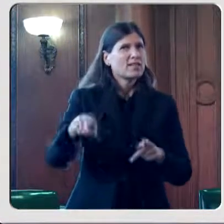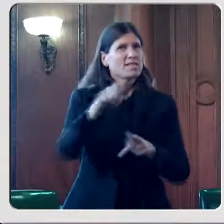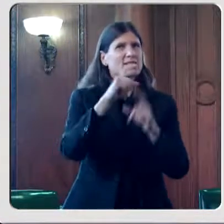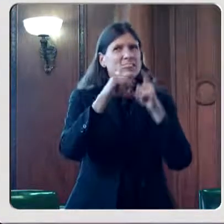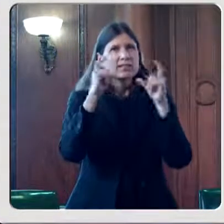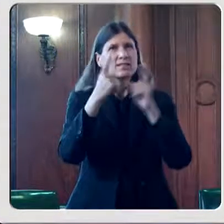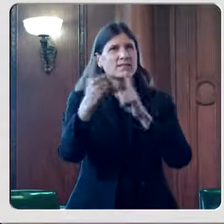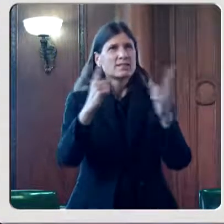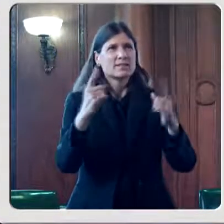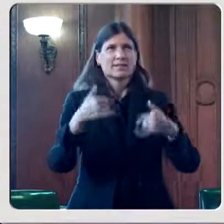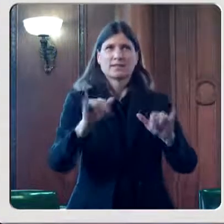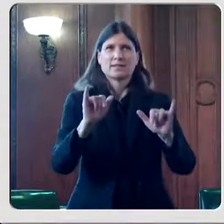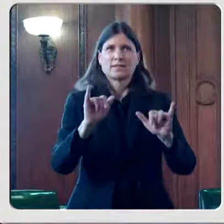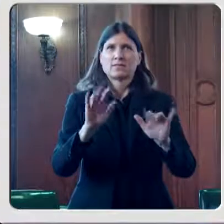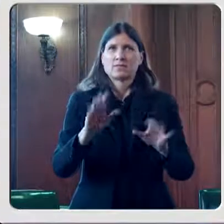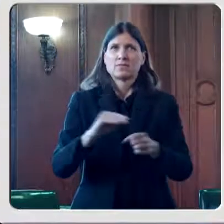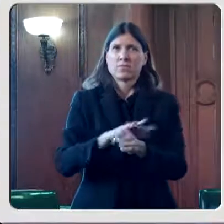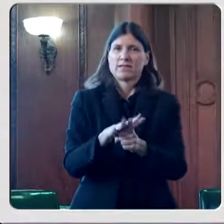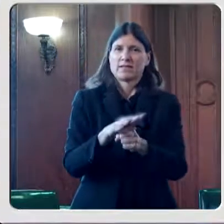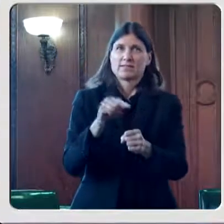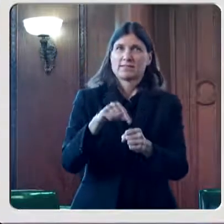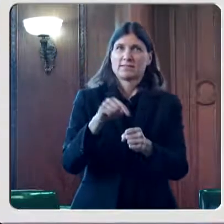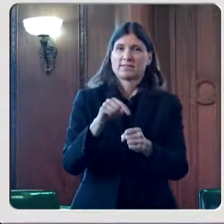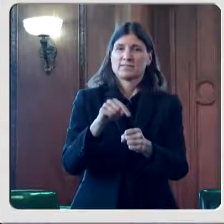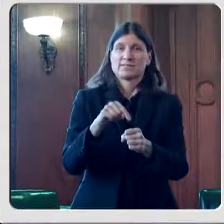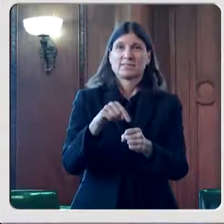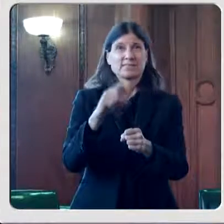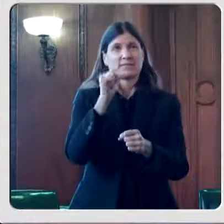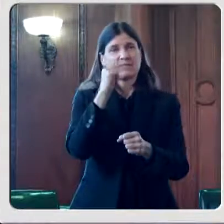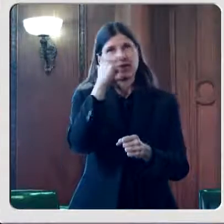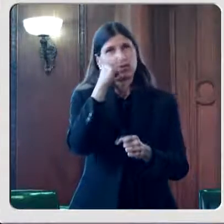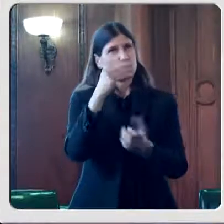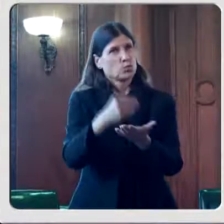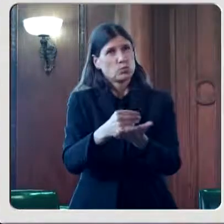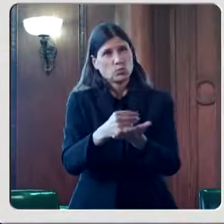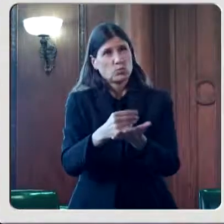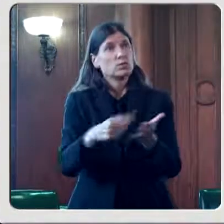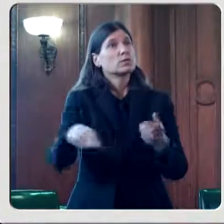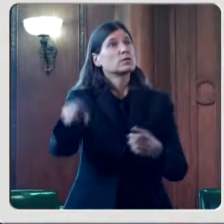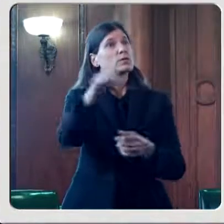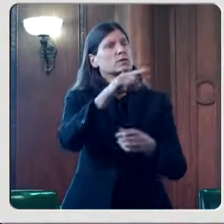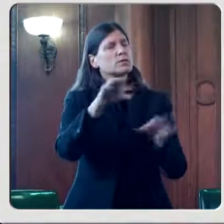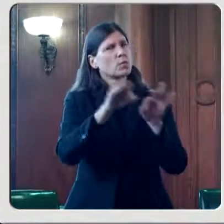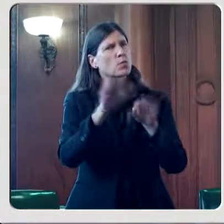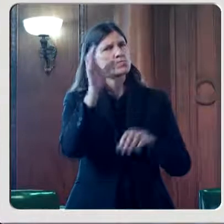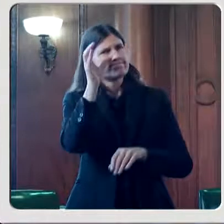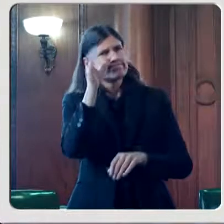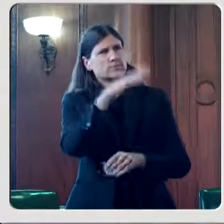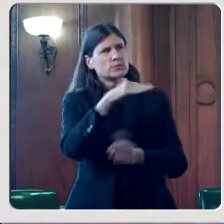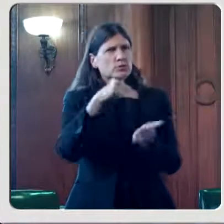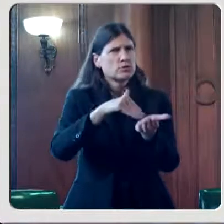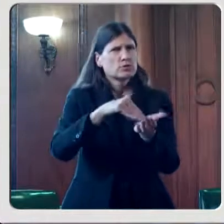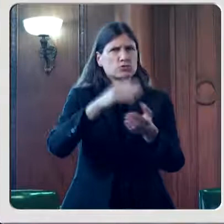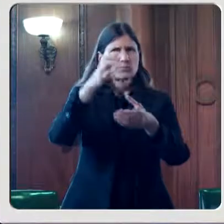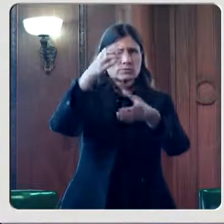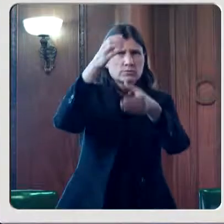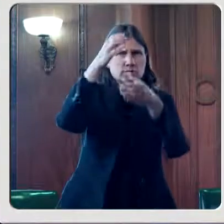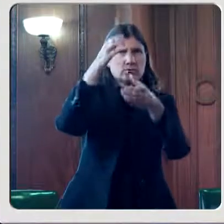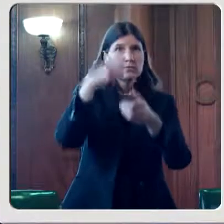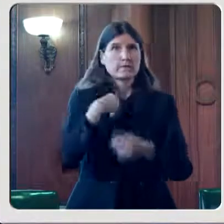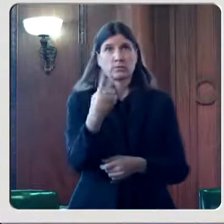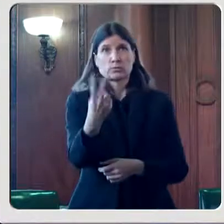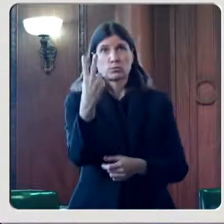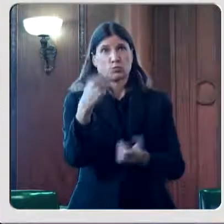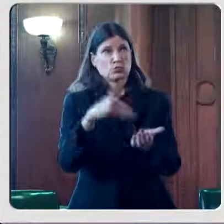that you listen to the medical information from the experts, Dr. Kerouac, Dr. Roos, and Helen Colton